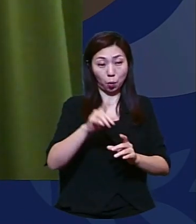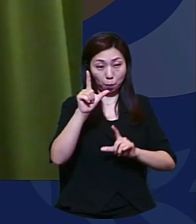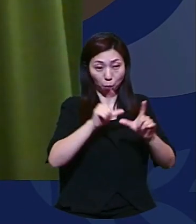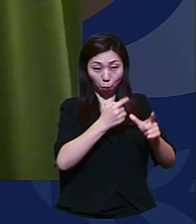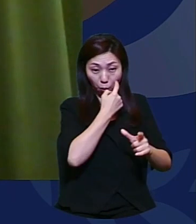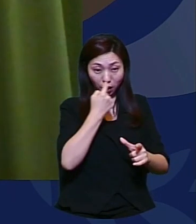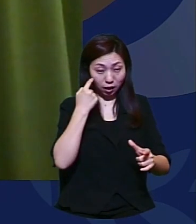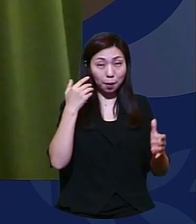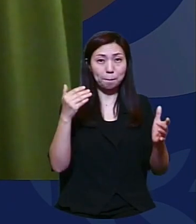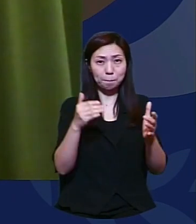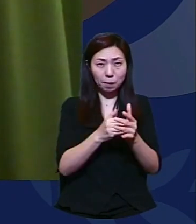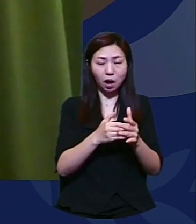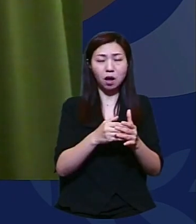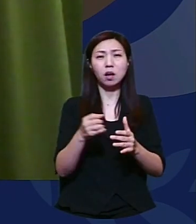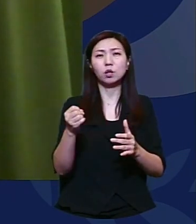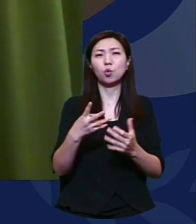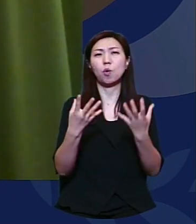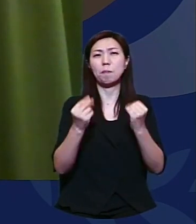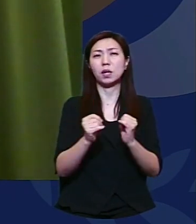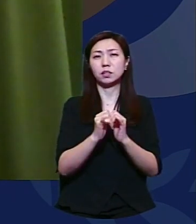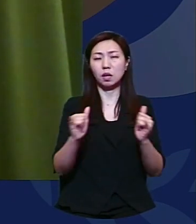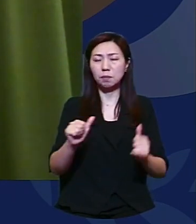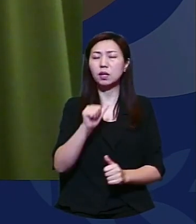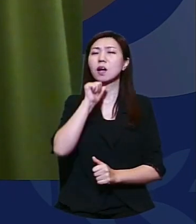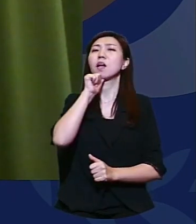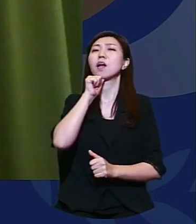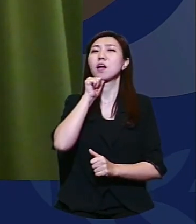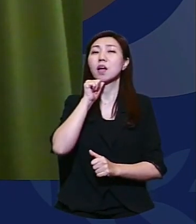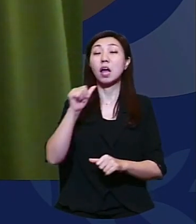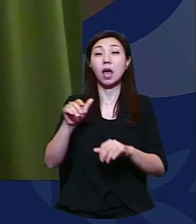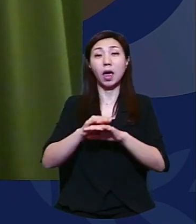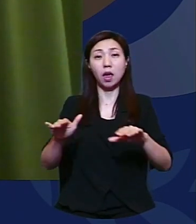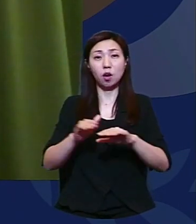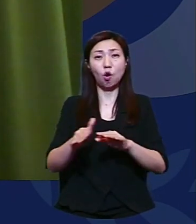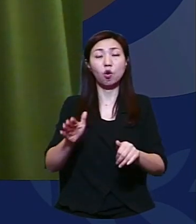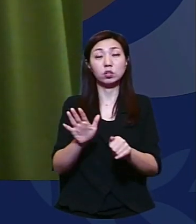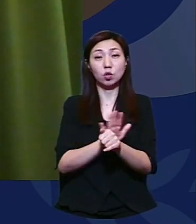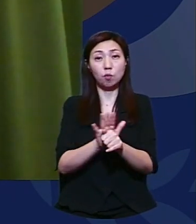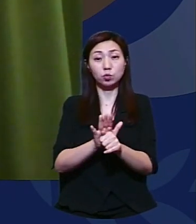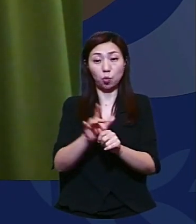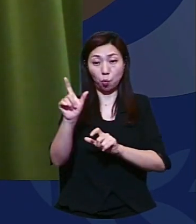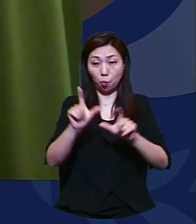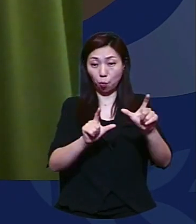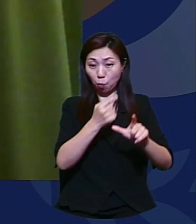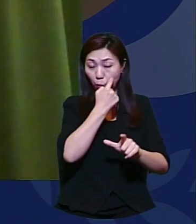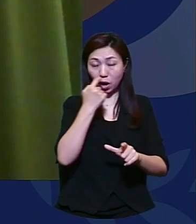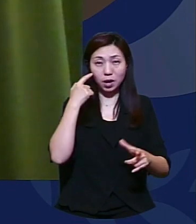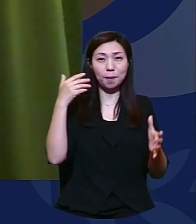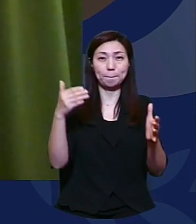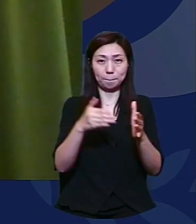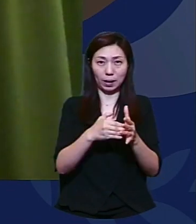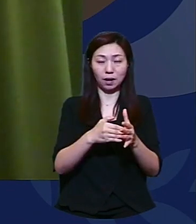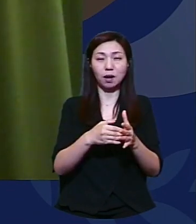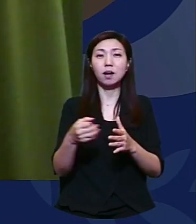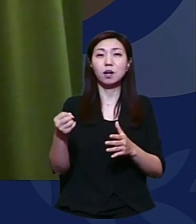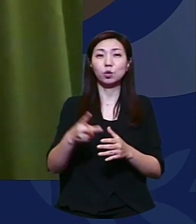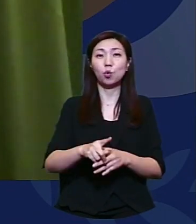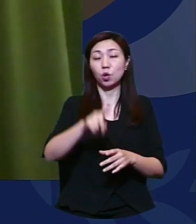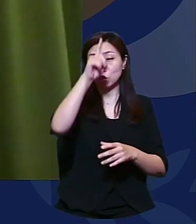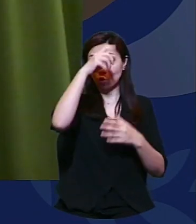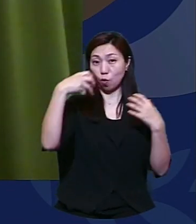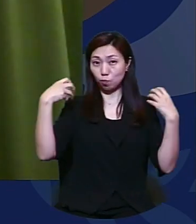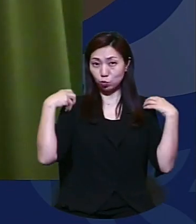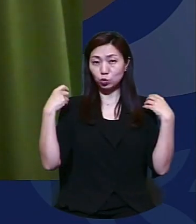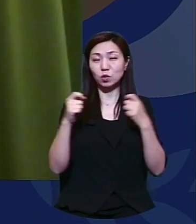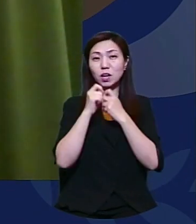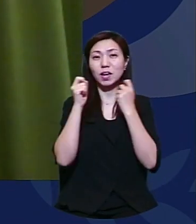COVID-19 pandemic, of course, has not only accelerated this transition, but has also surfaced the need for governments and the private sector to double down